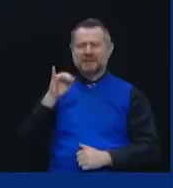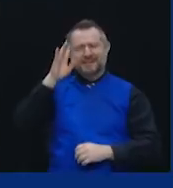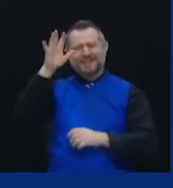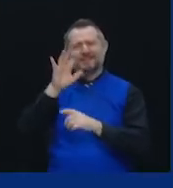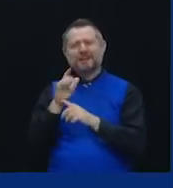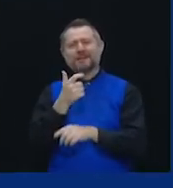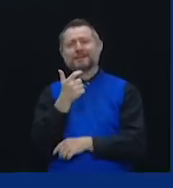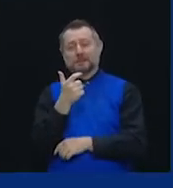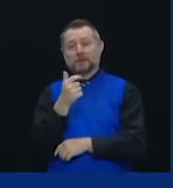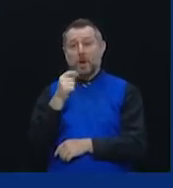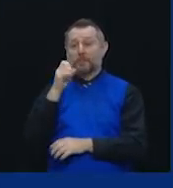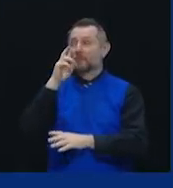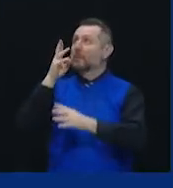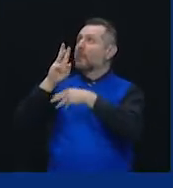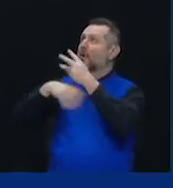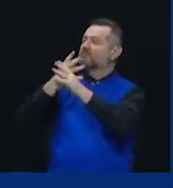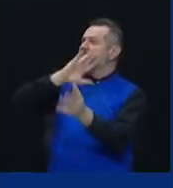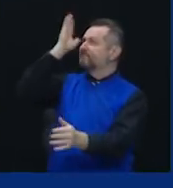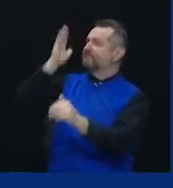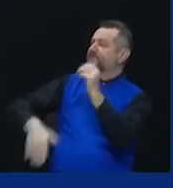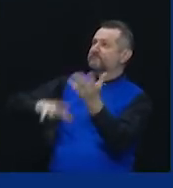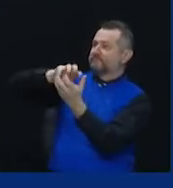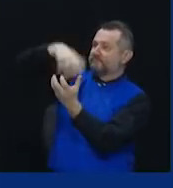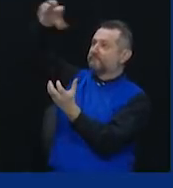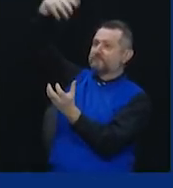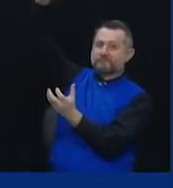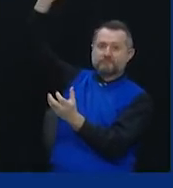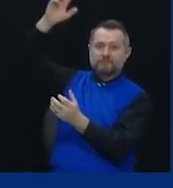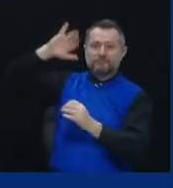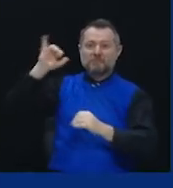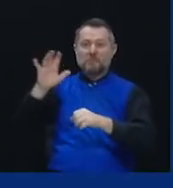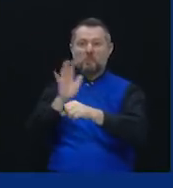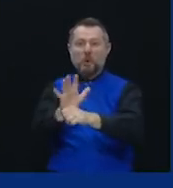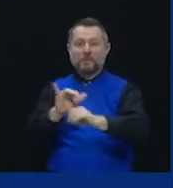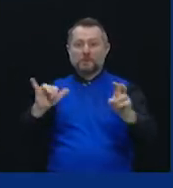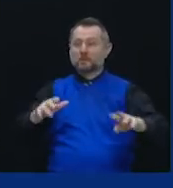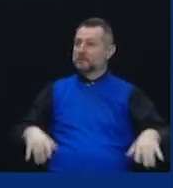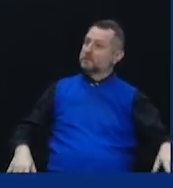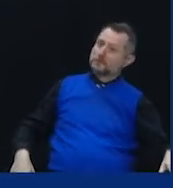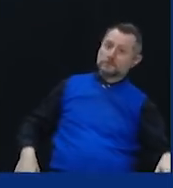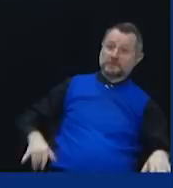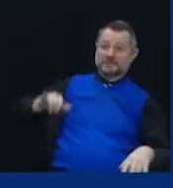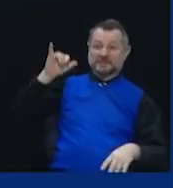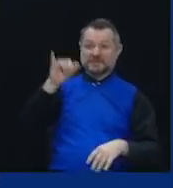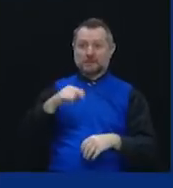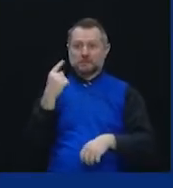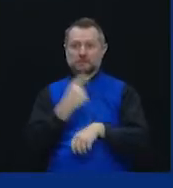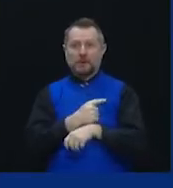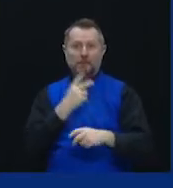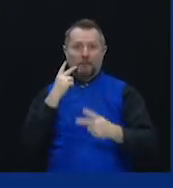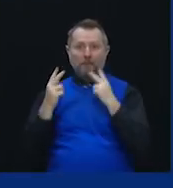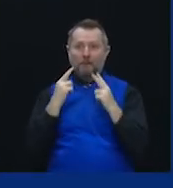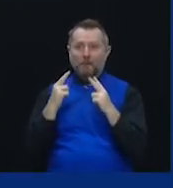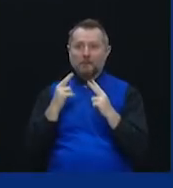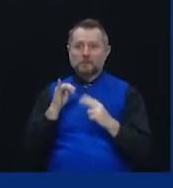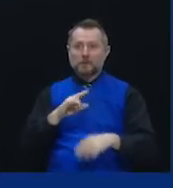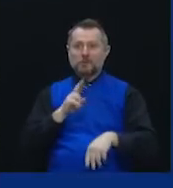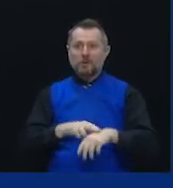I spoke to the National Guard who were with us that day, and their eyes were like